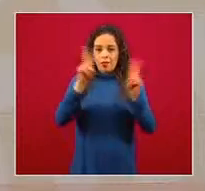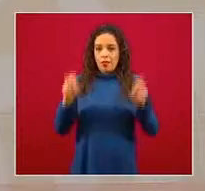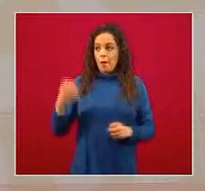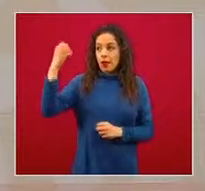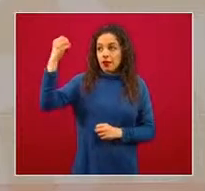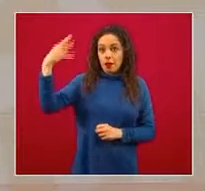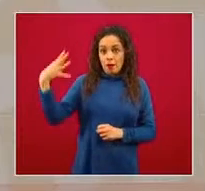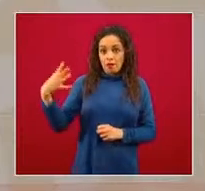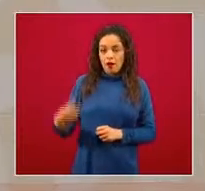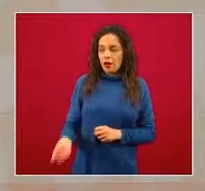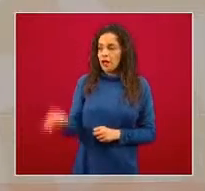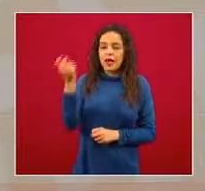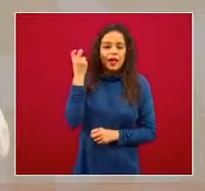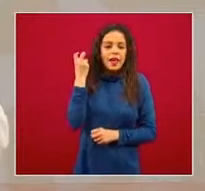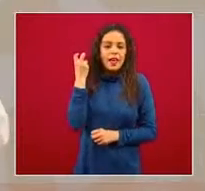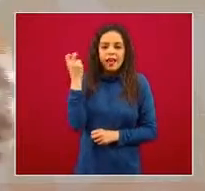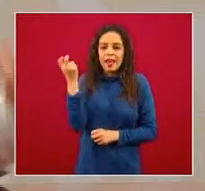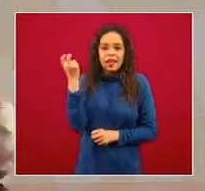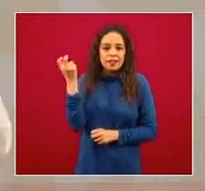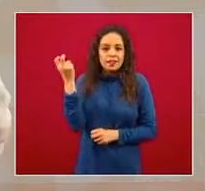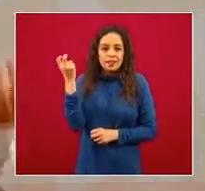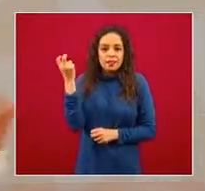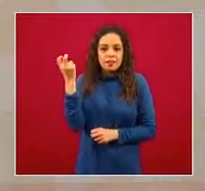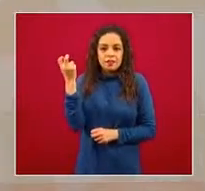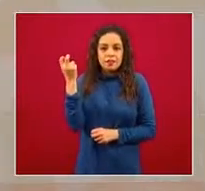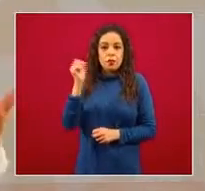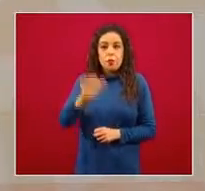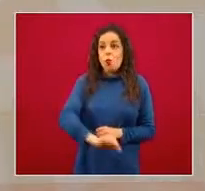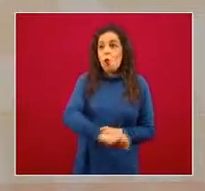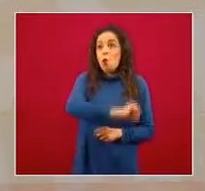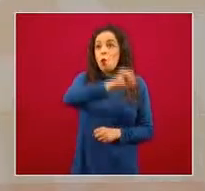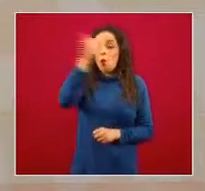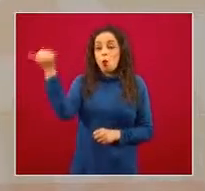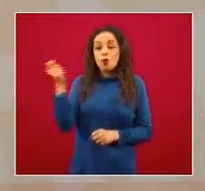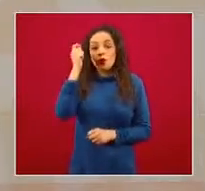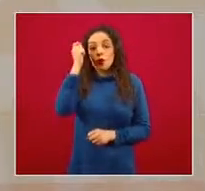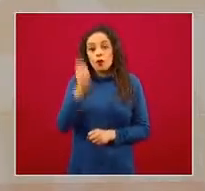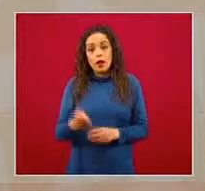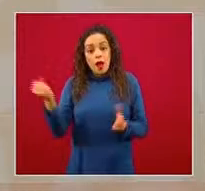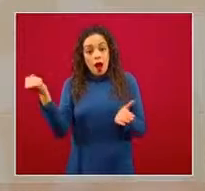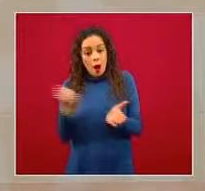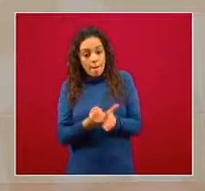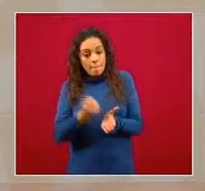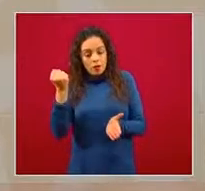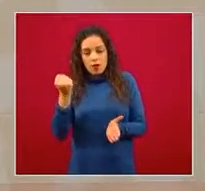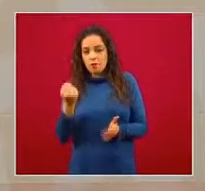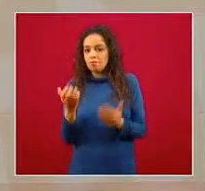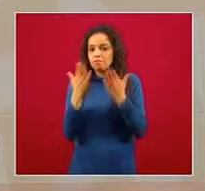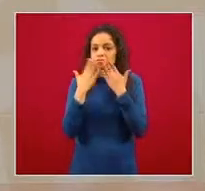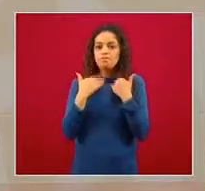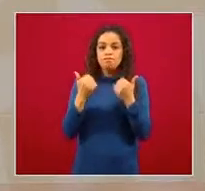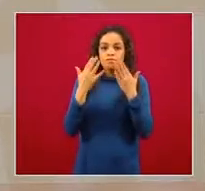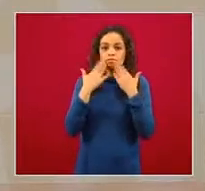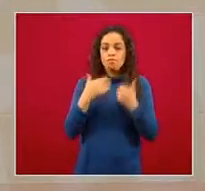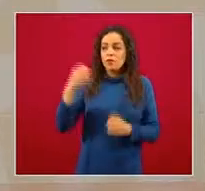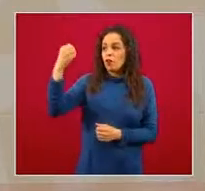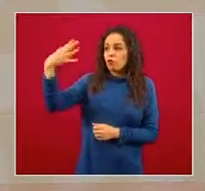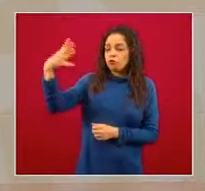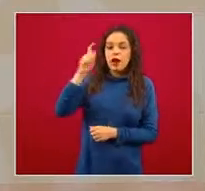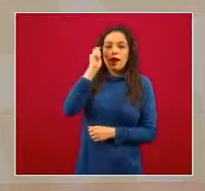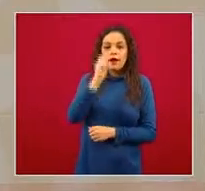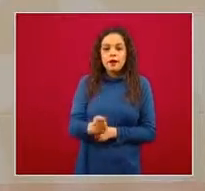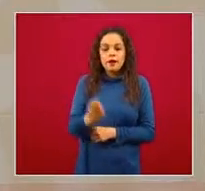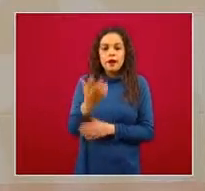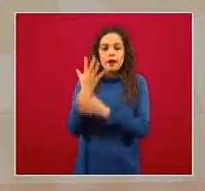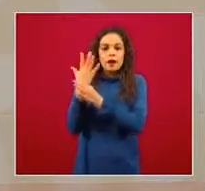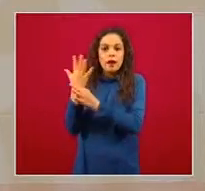Regarding the epidemiological stoplight, this is the official one. It does not have to go through an approval exercise. It is